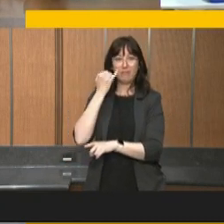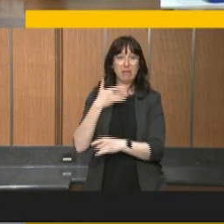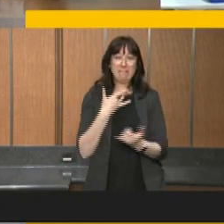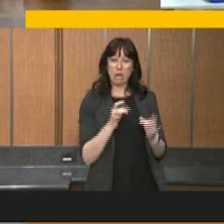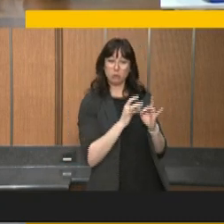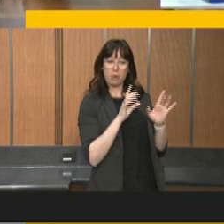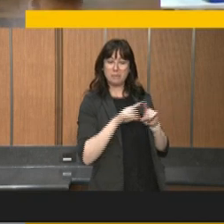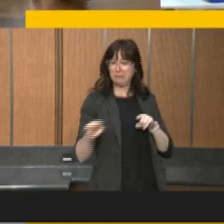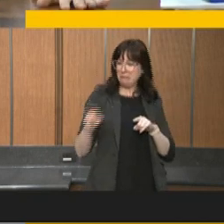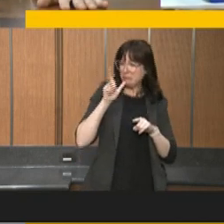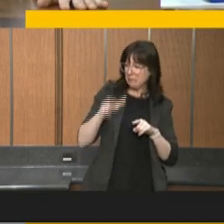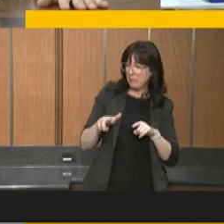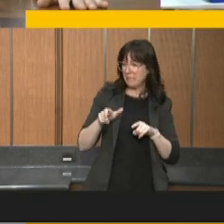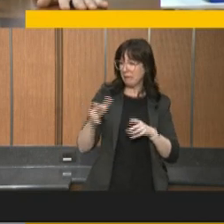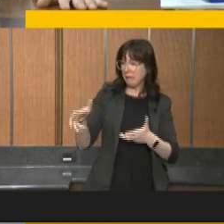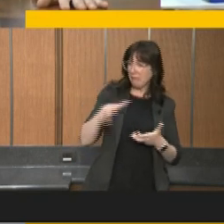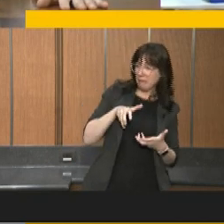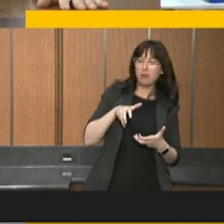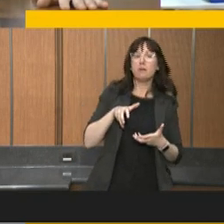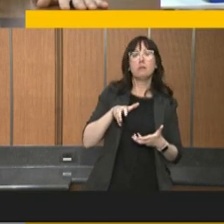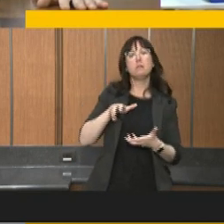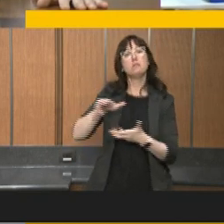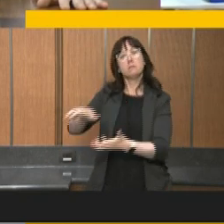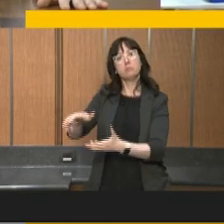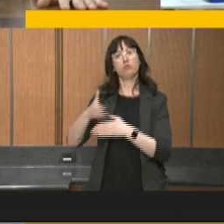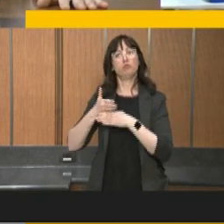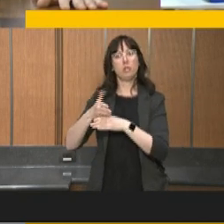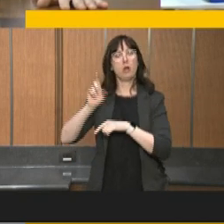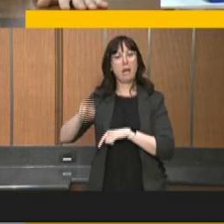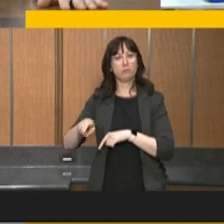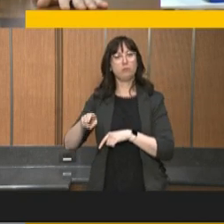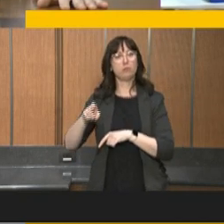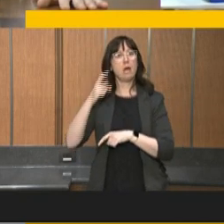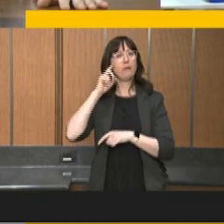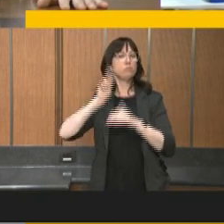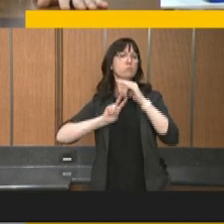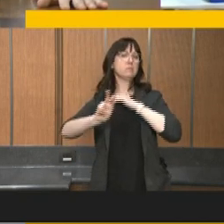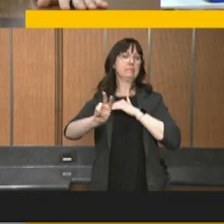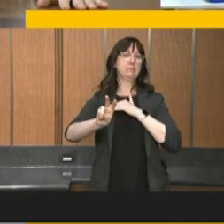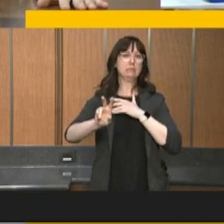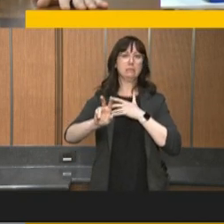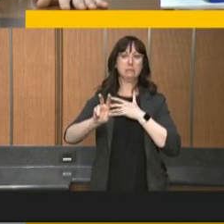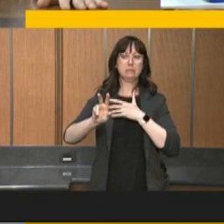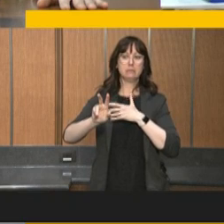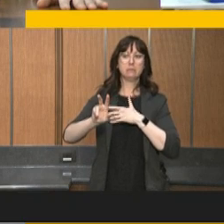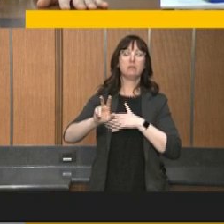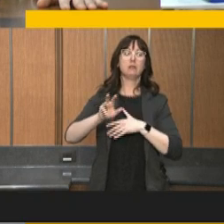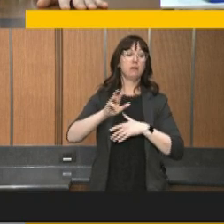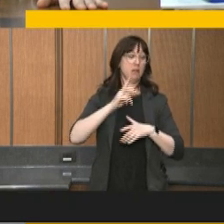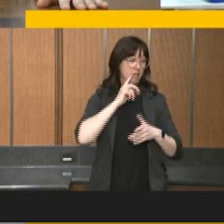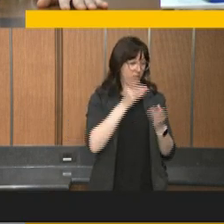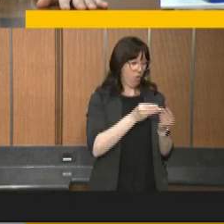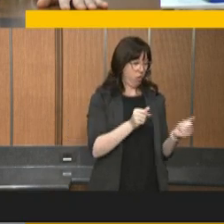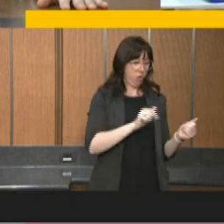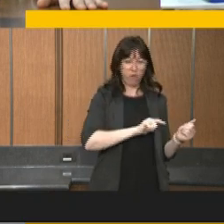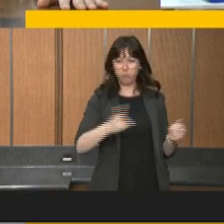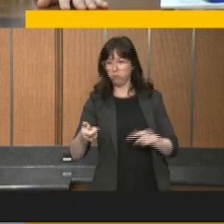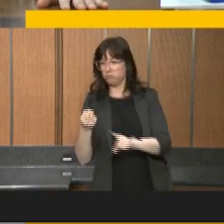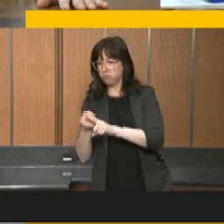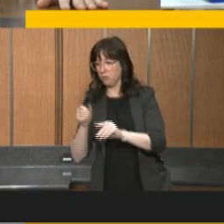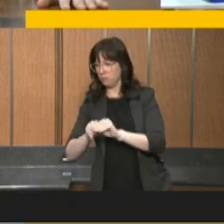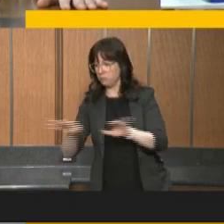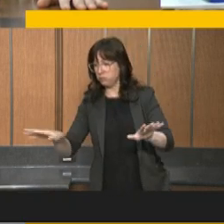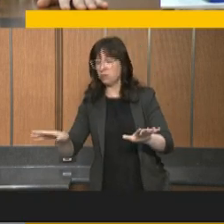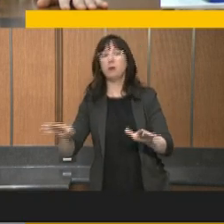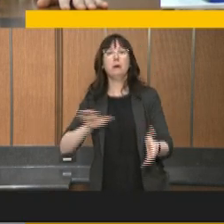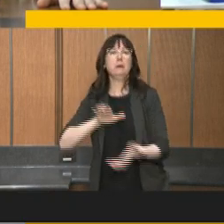crisis. Because in fact, if we can't actually think ahead to what countries that are going to be hit next will need, then if